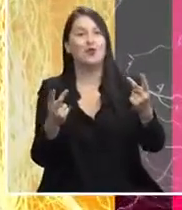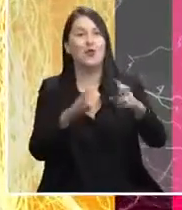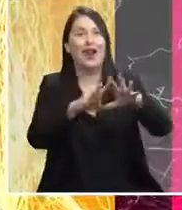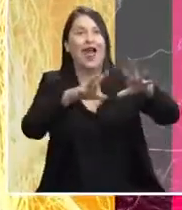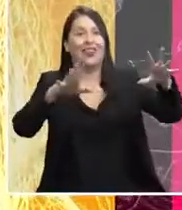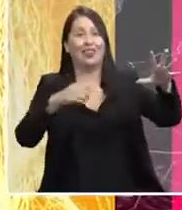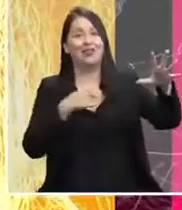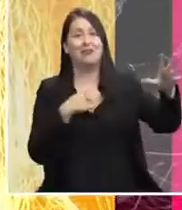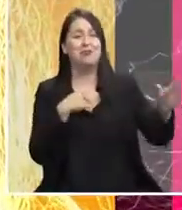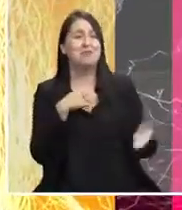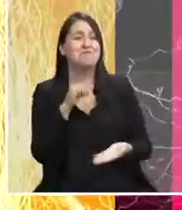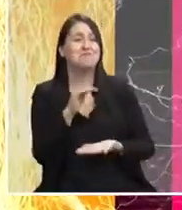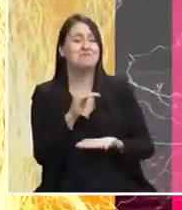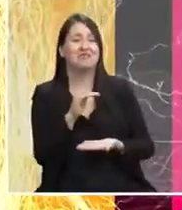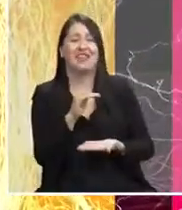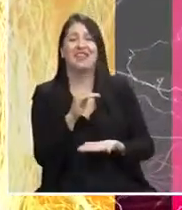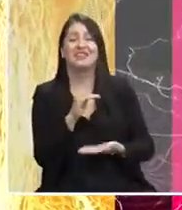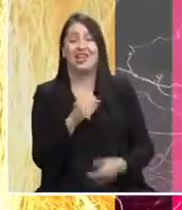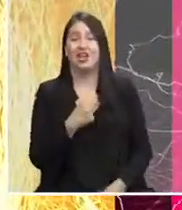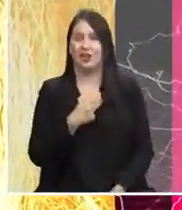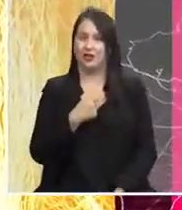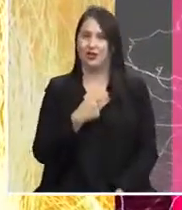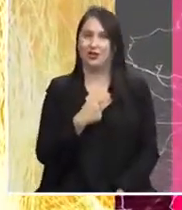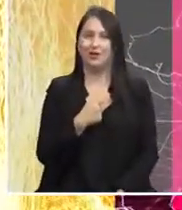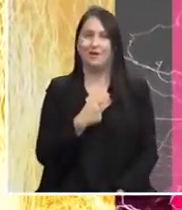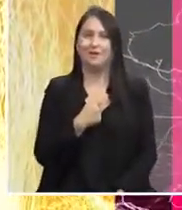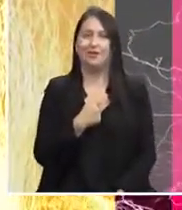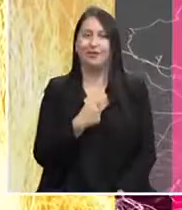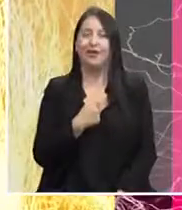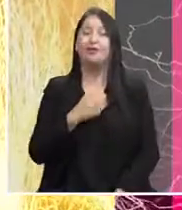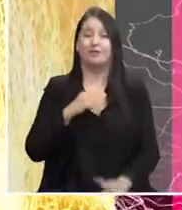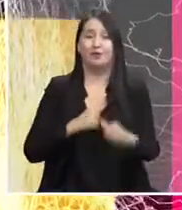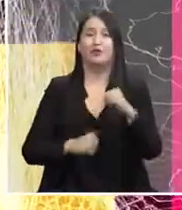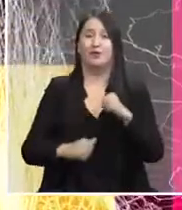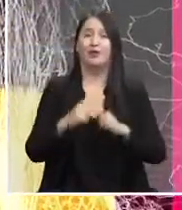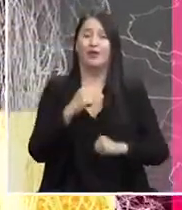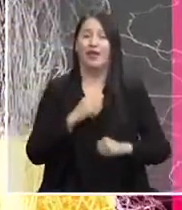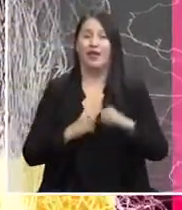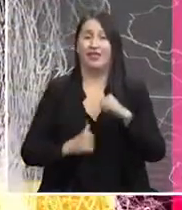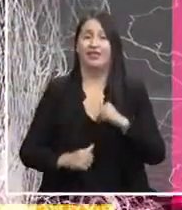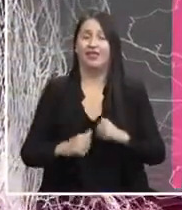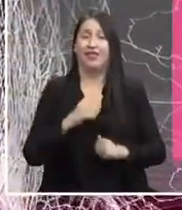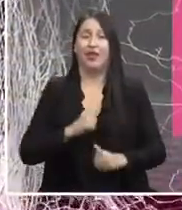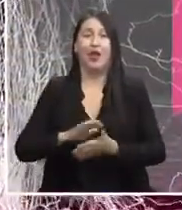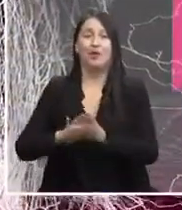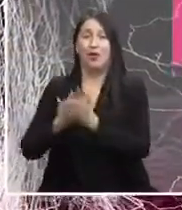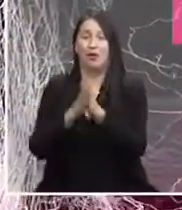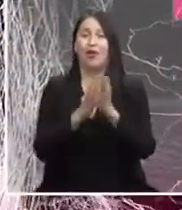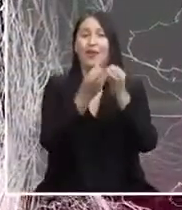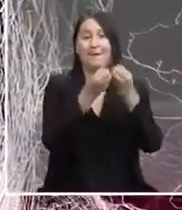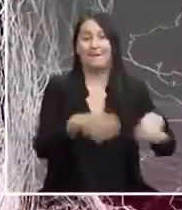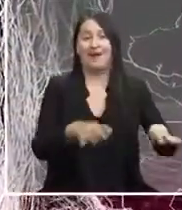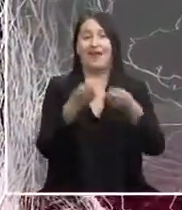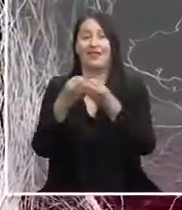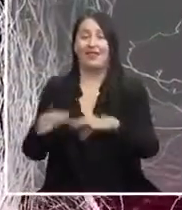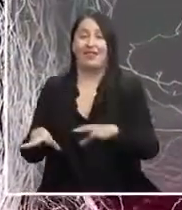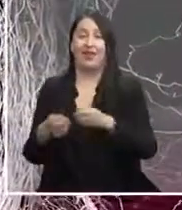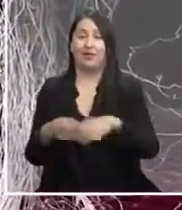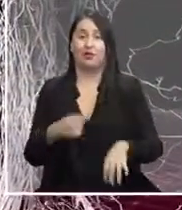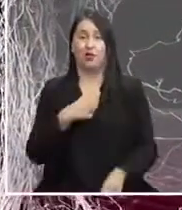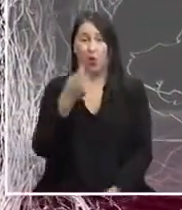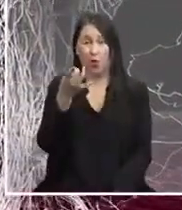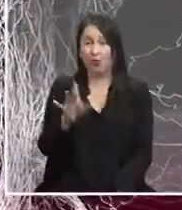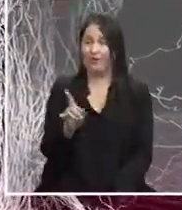is grieving about all we are losing. And I know I'm not alone in feeling this way. I would venture to say that many of